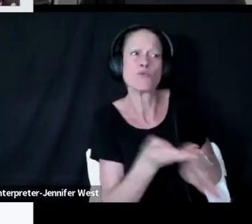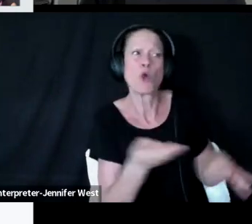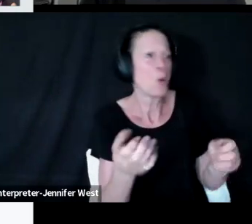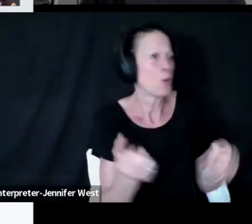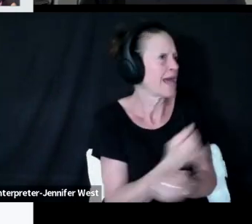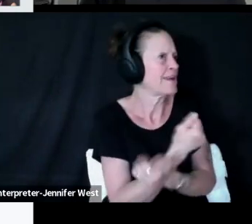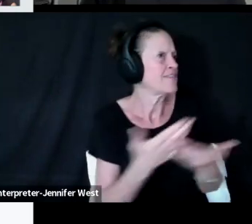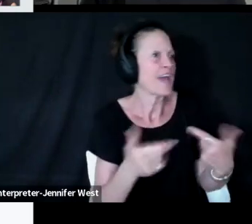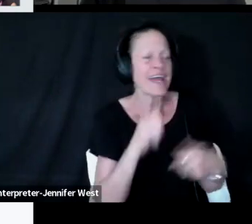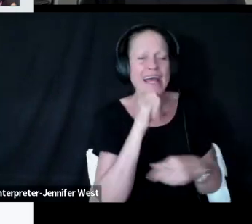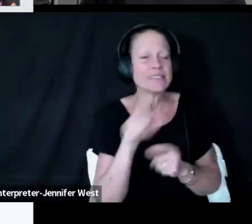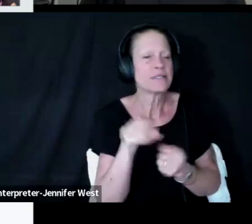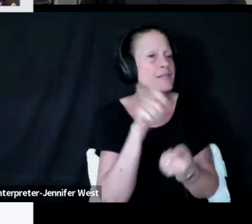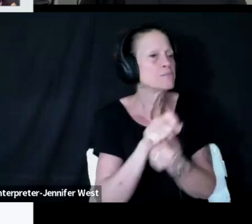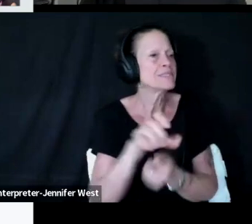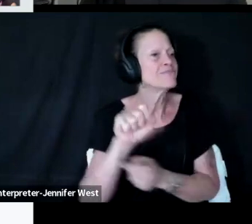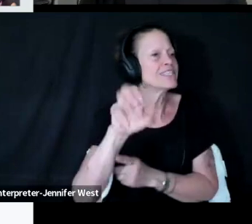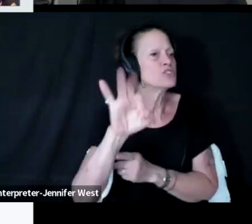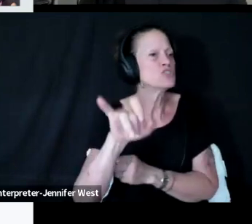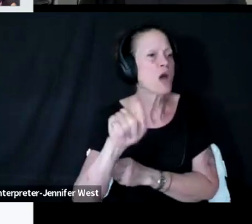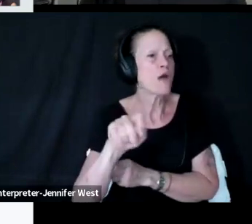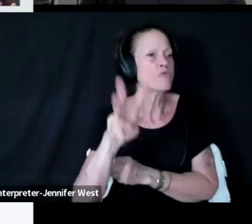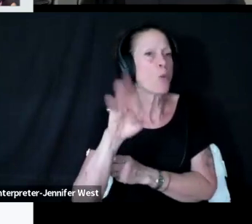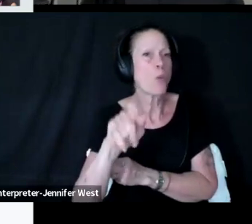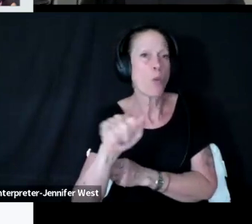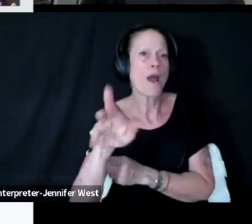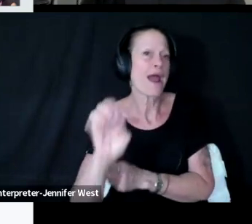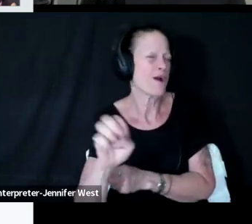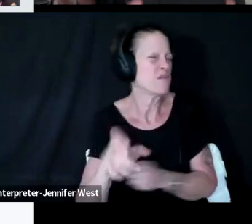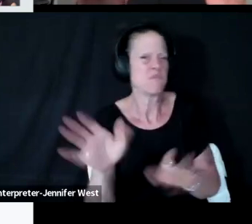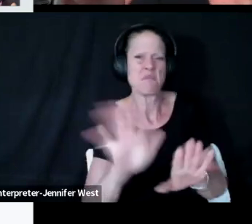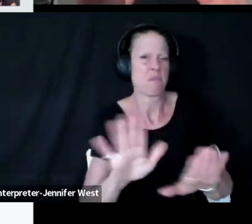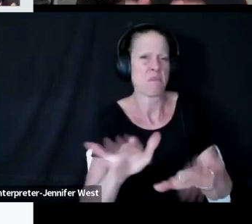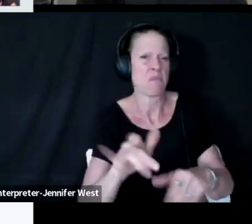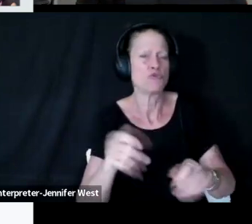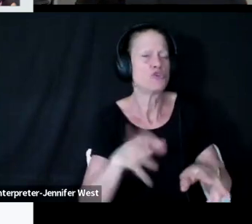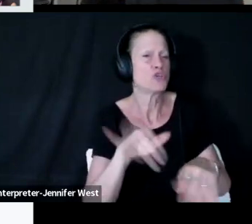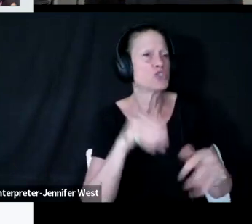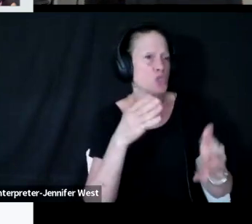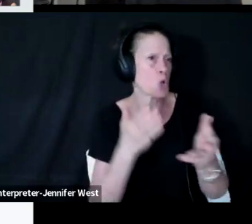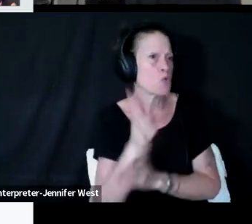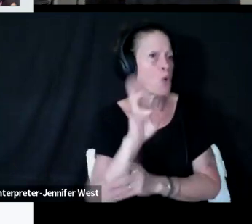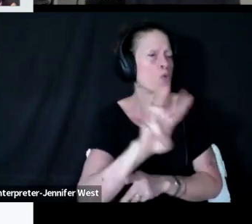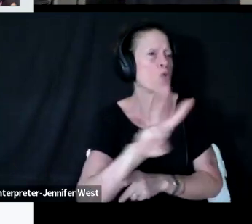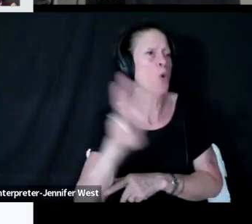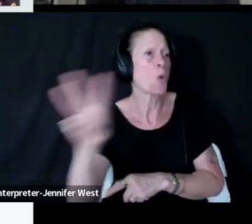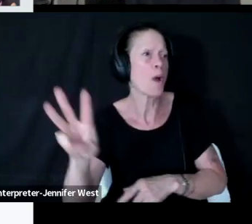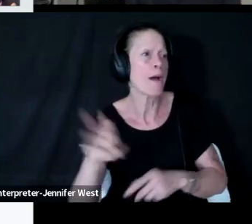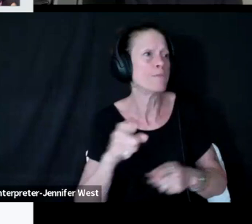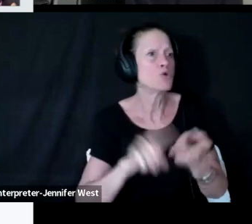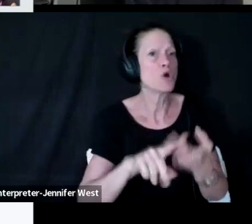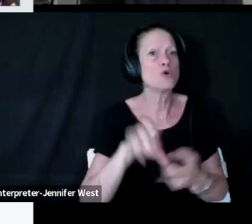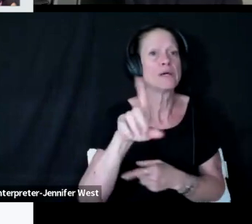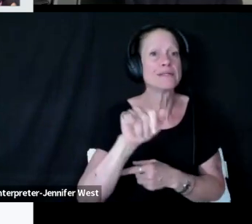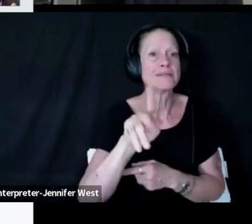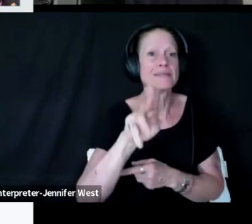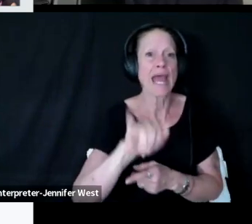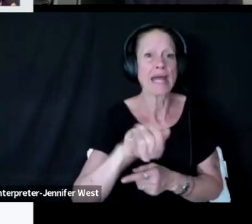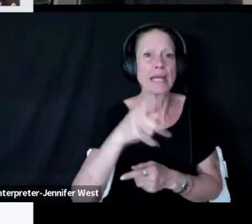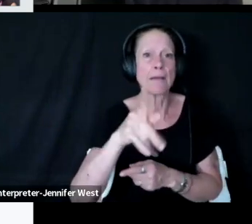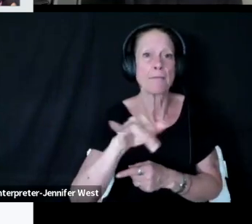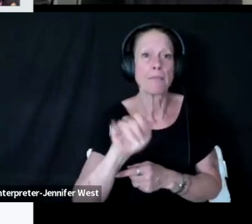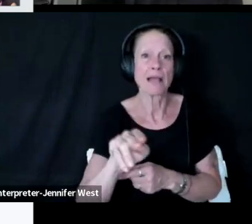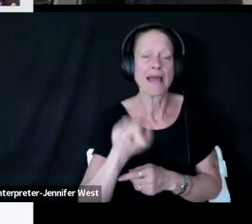to go to dannyplan.com, and that will be, once you log in, that'll be what you're going to use